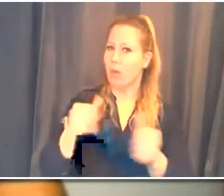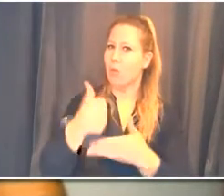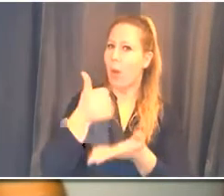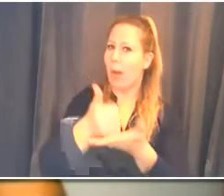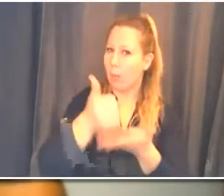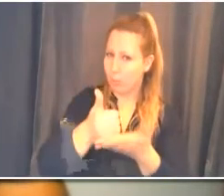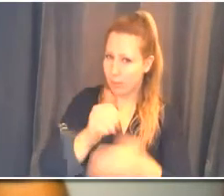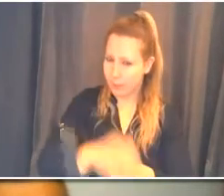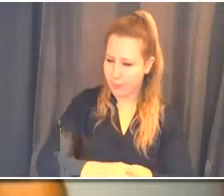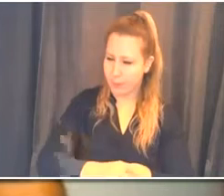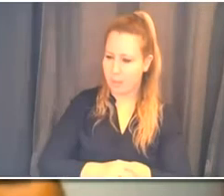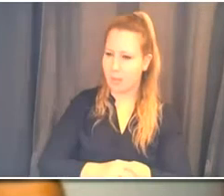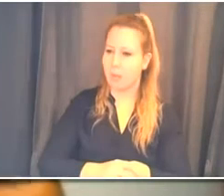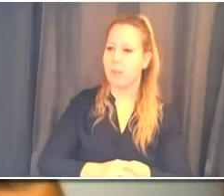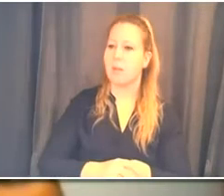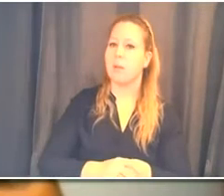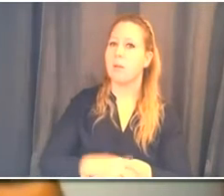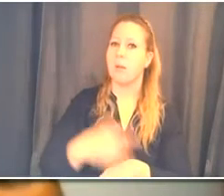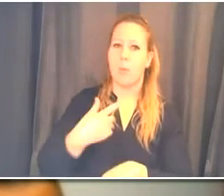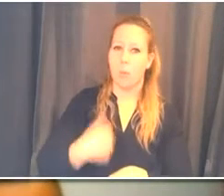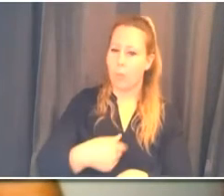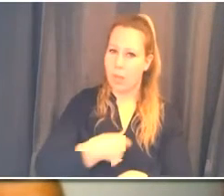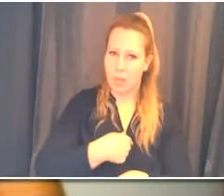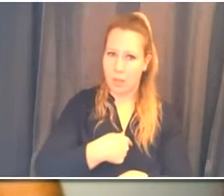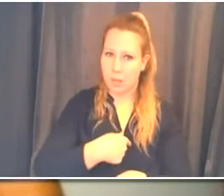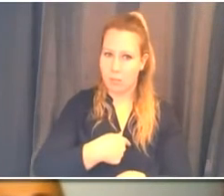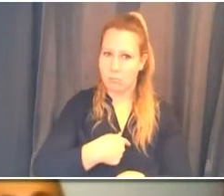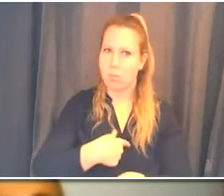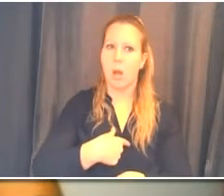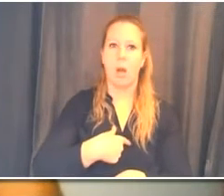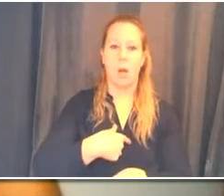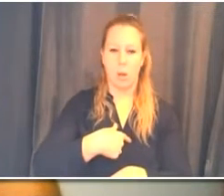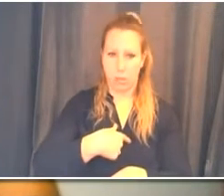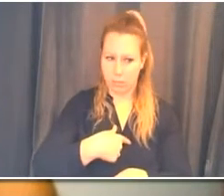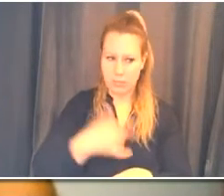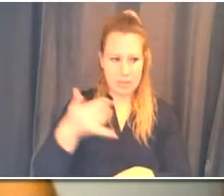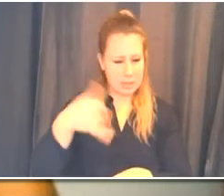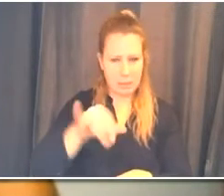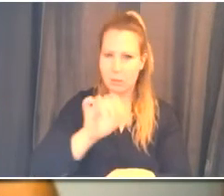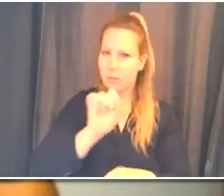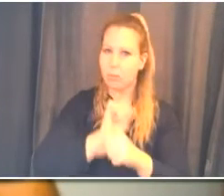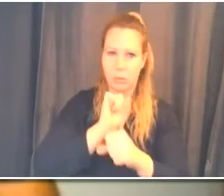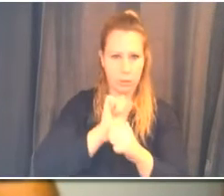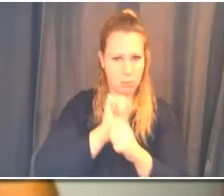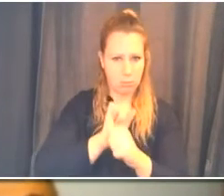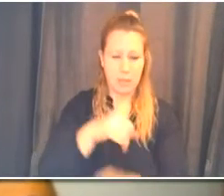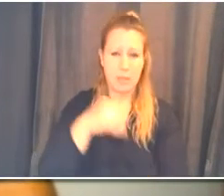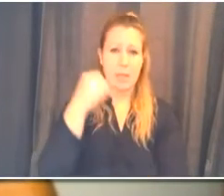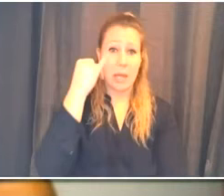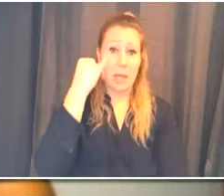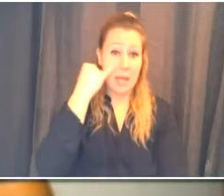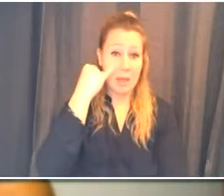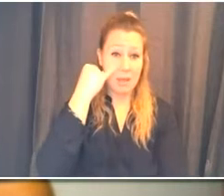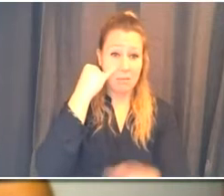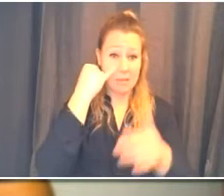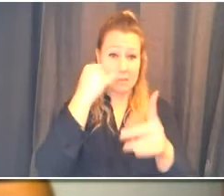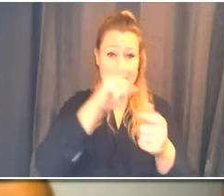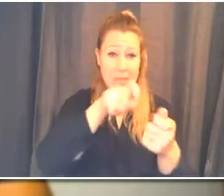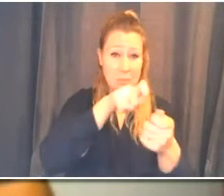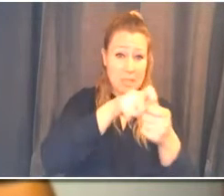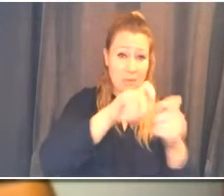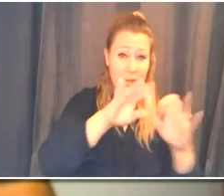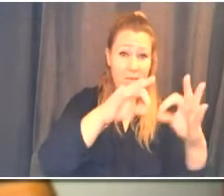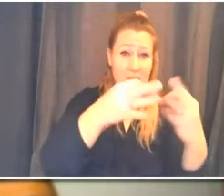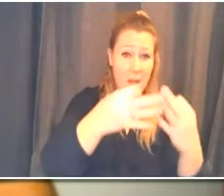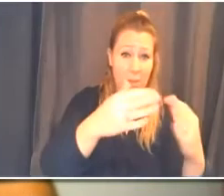month historically has seemed to be the right recipe but that's not a one-size fits all sometimes there's a household